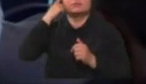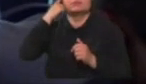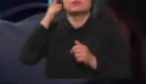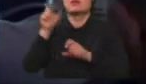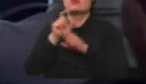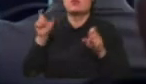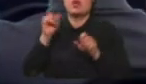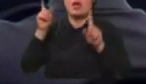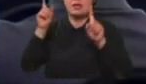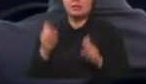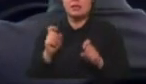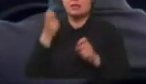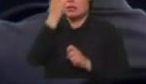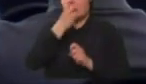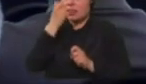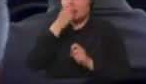Next slide, please.